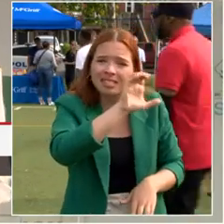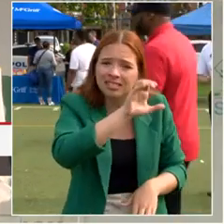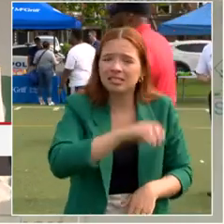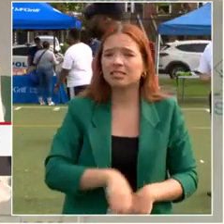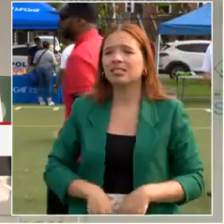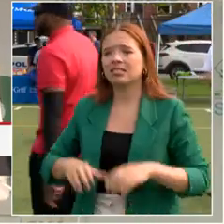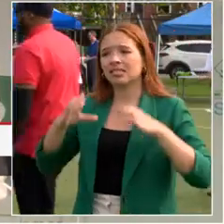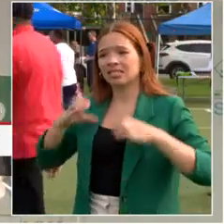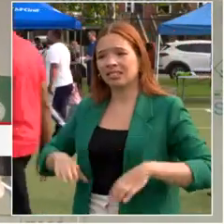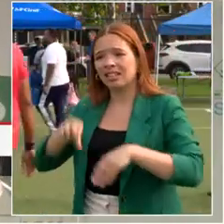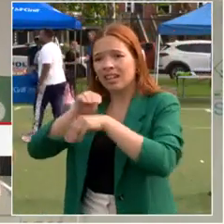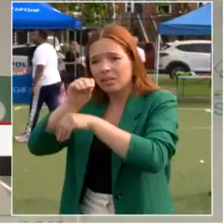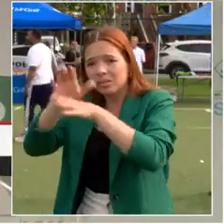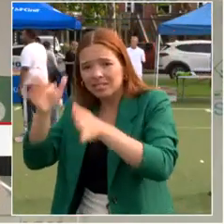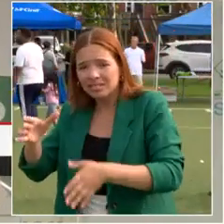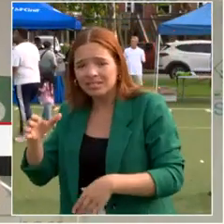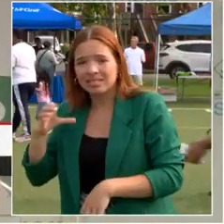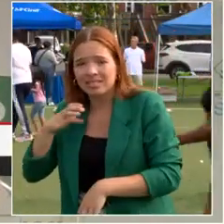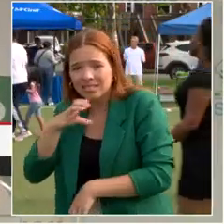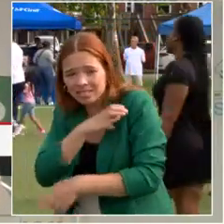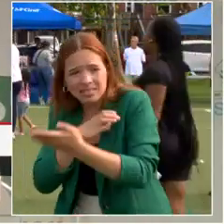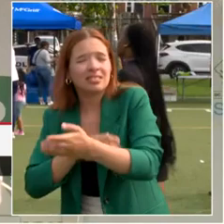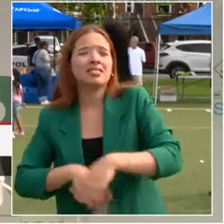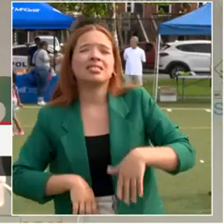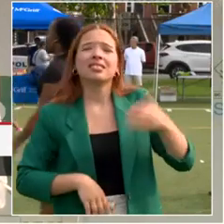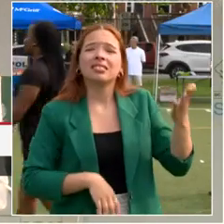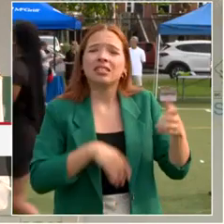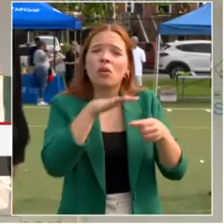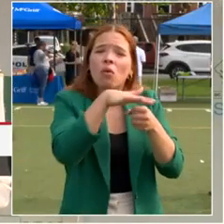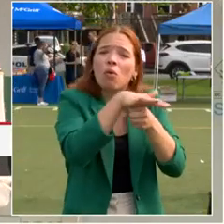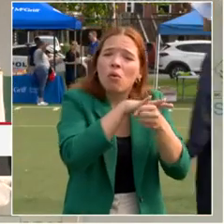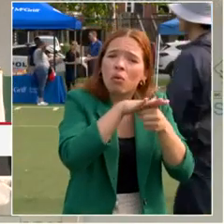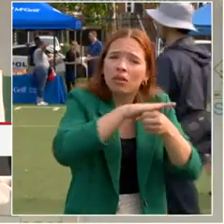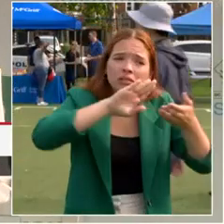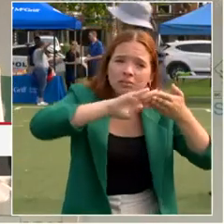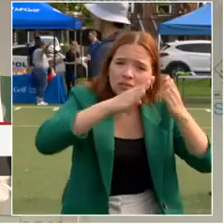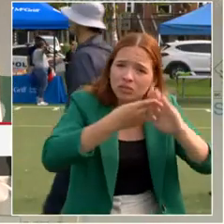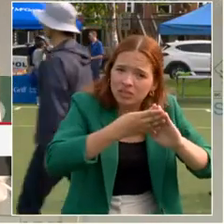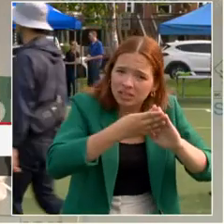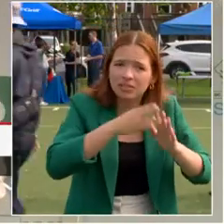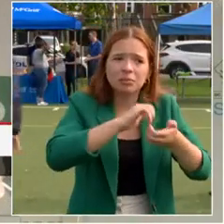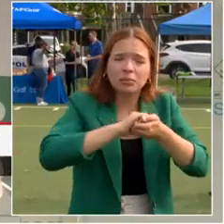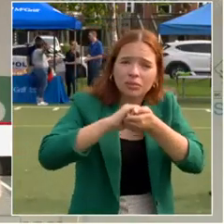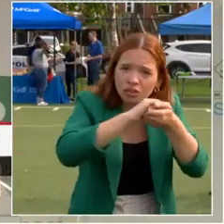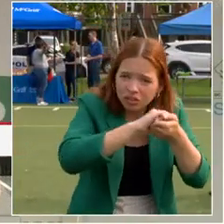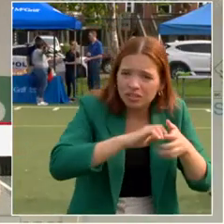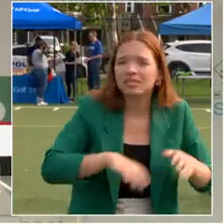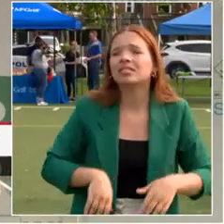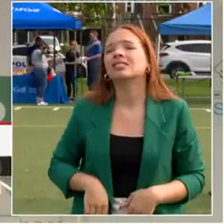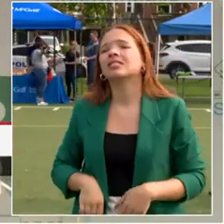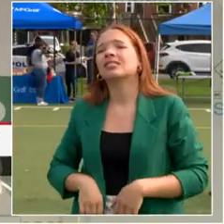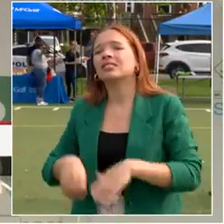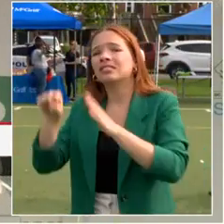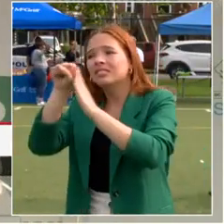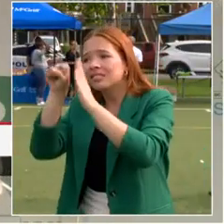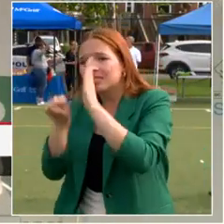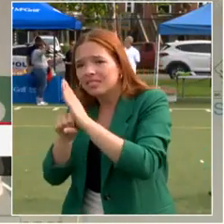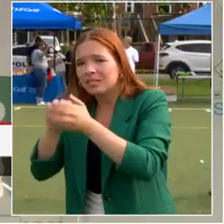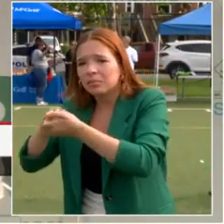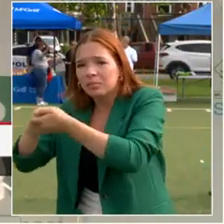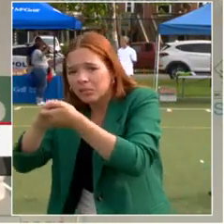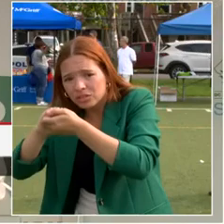local businesses, and our local, state, and federal law enforcement partners for their support and dedication.